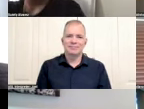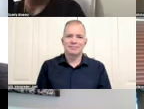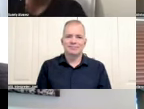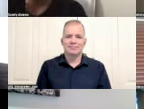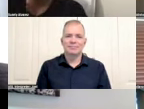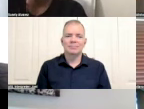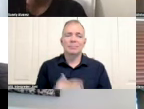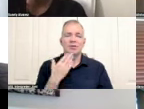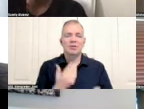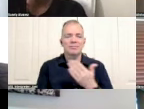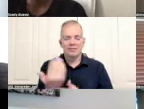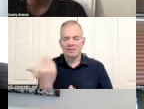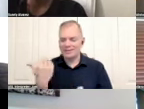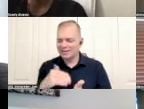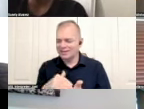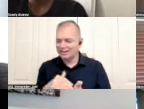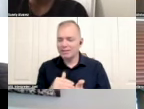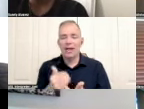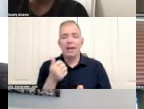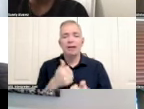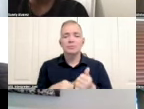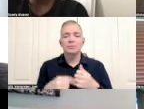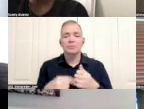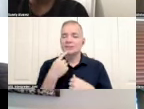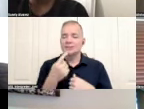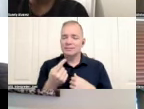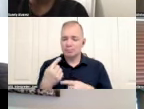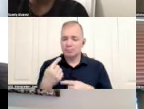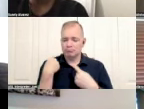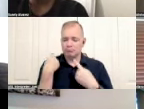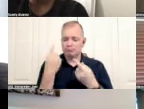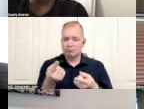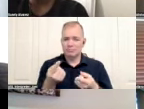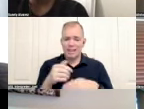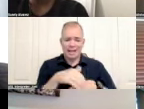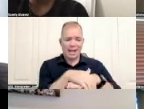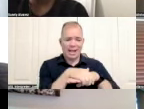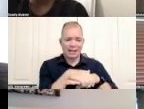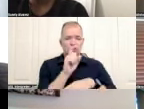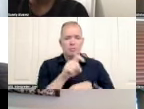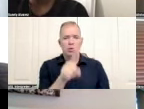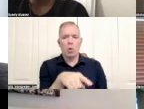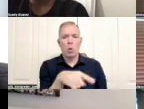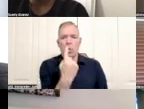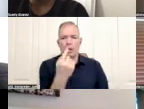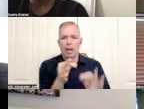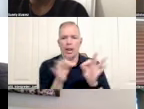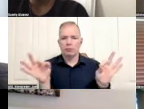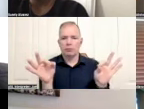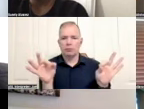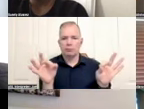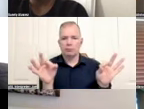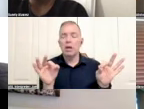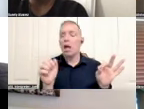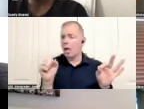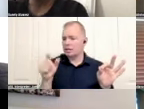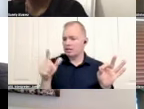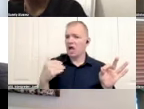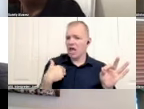Good morning, everyone. As we stated throughout this debate, English should be the only language. Besides ASL having